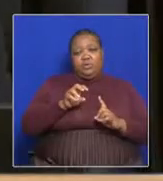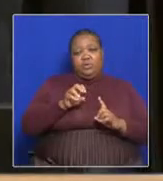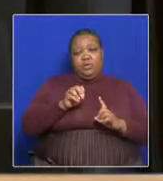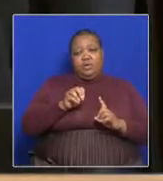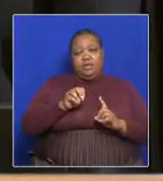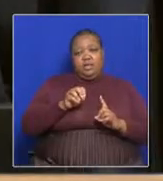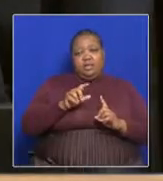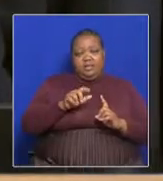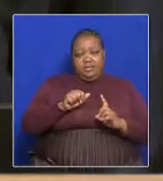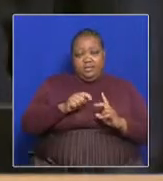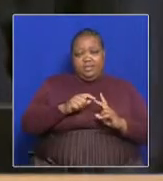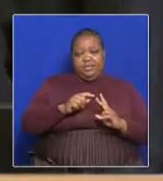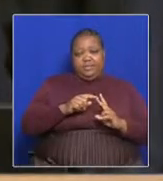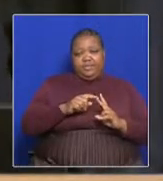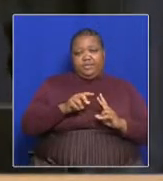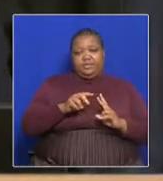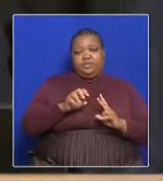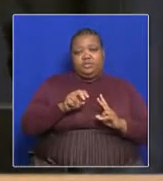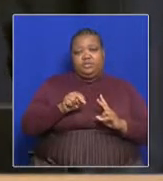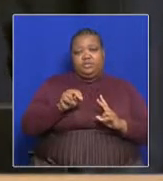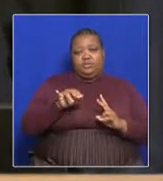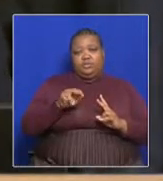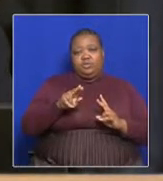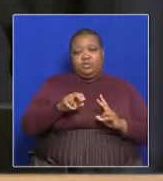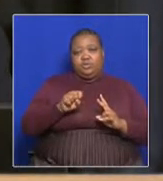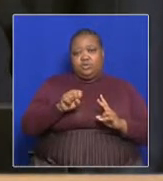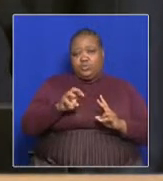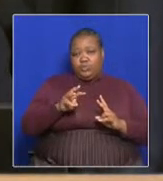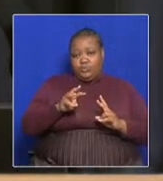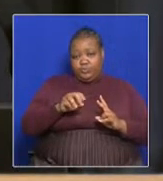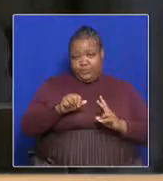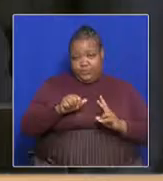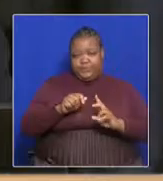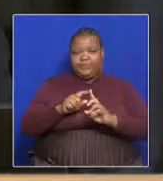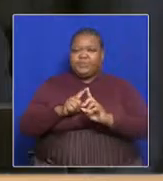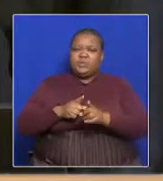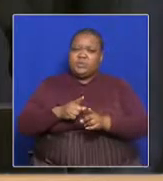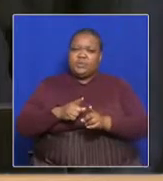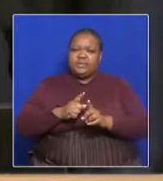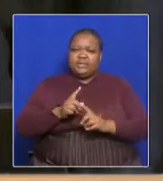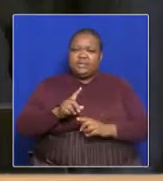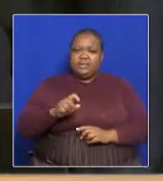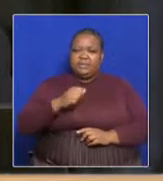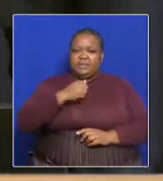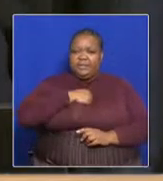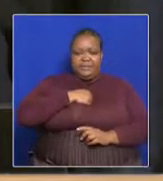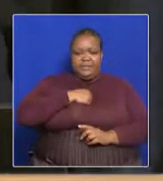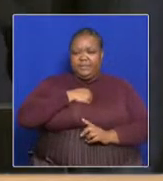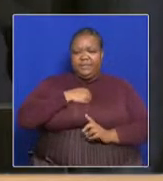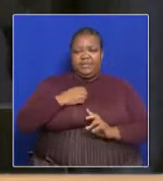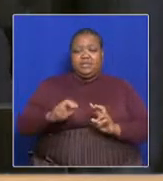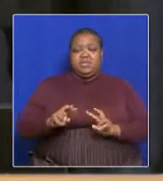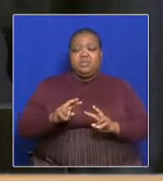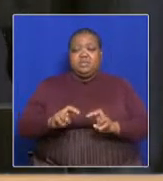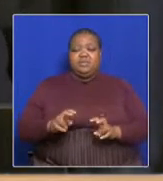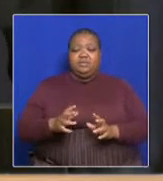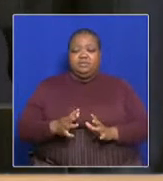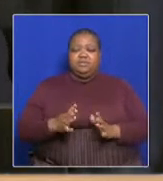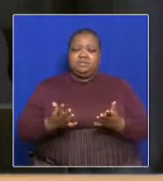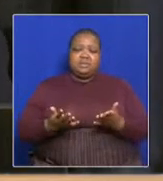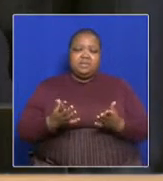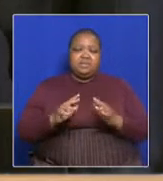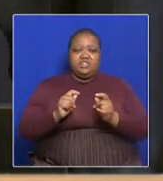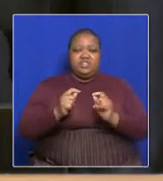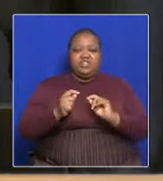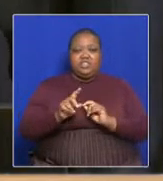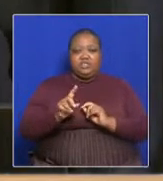question. My question is it not the responsibility of an investigating officer maybe let me ask it differently. Is it or is it not